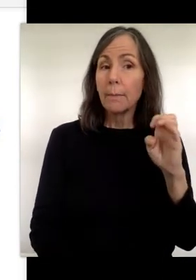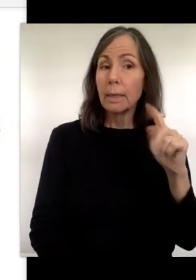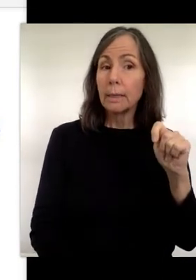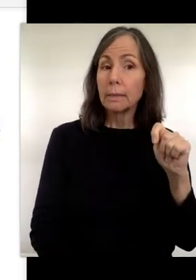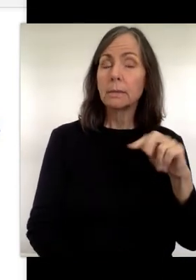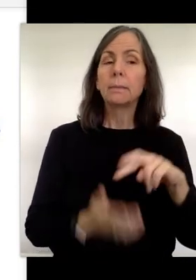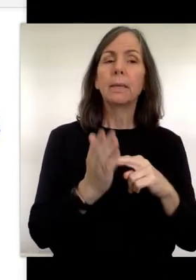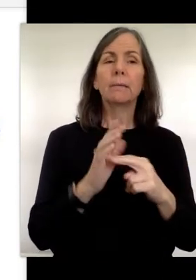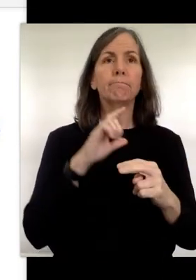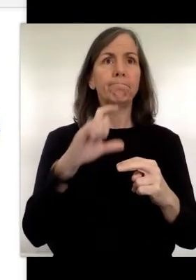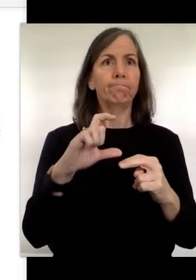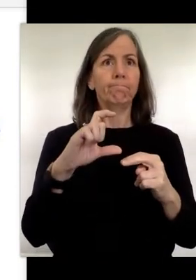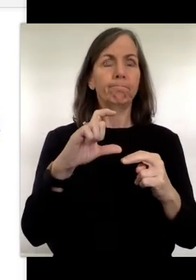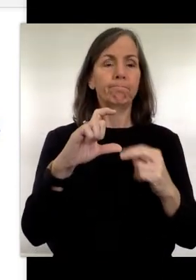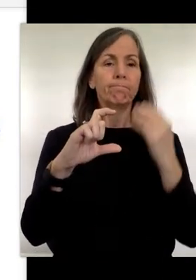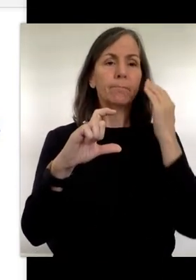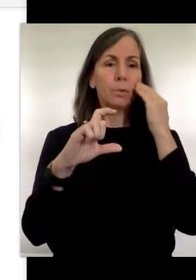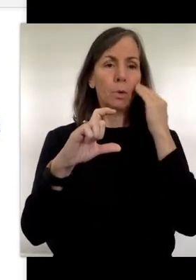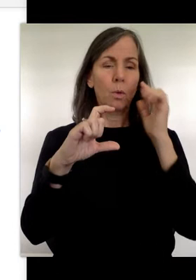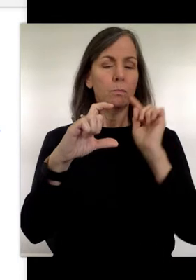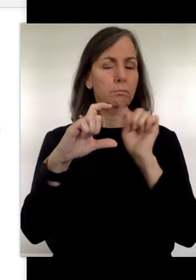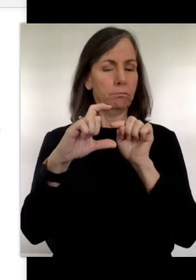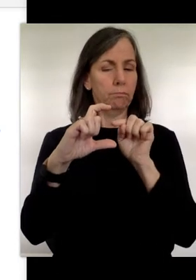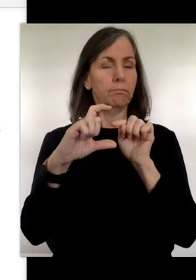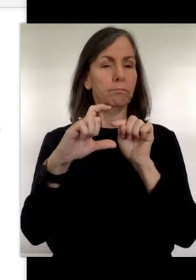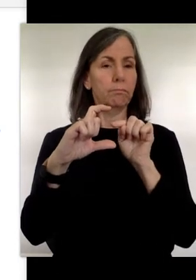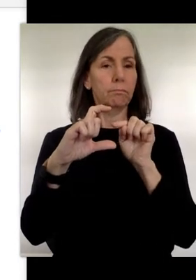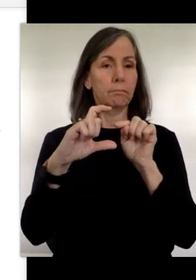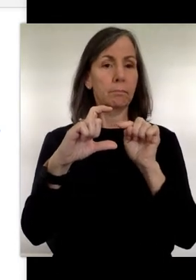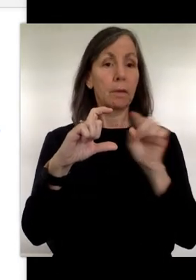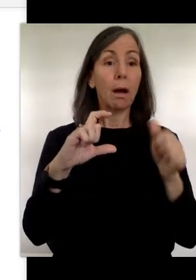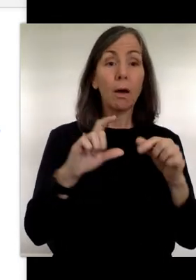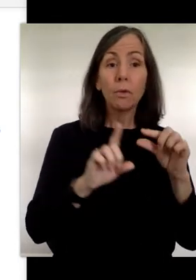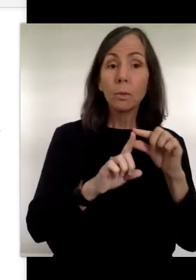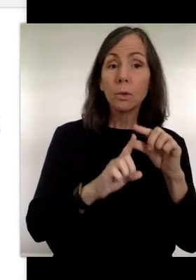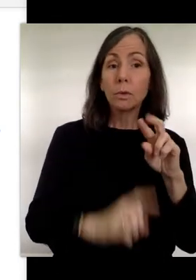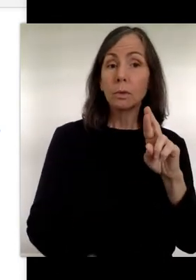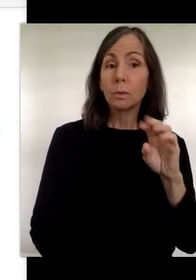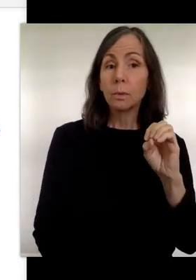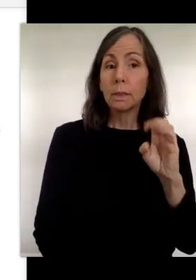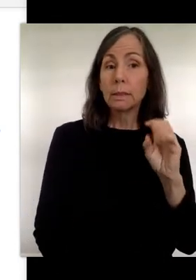That word recessive should make us think lowercase.